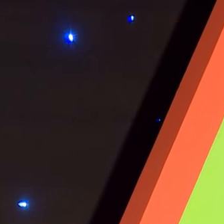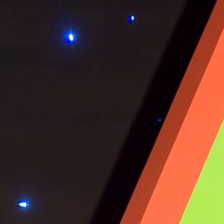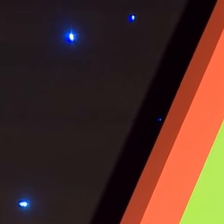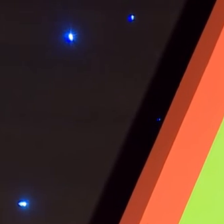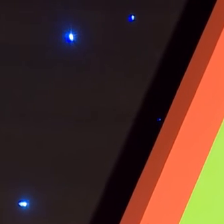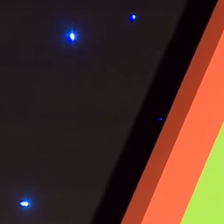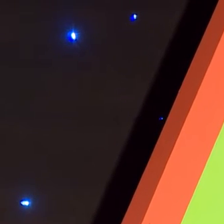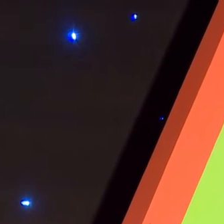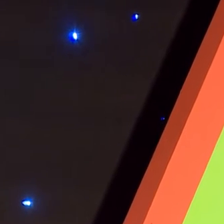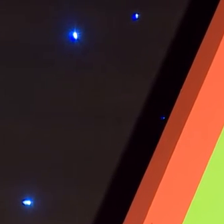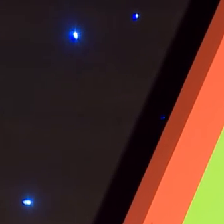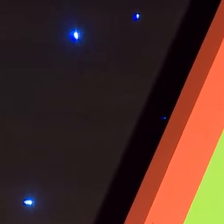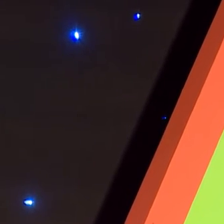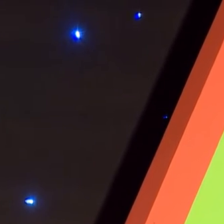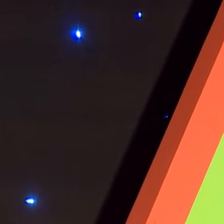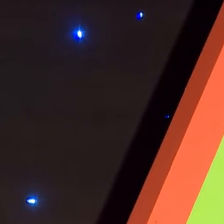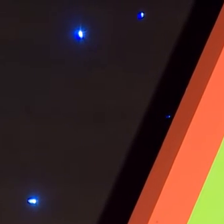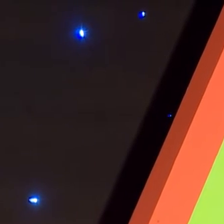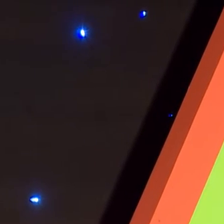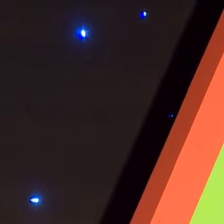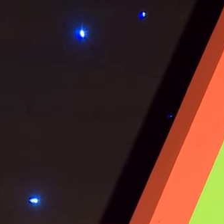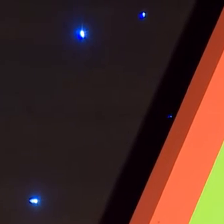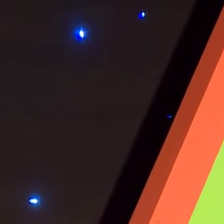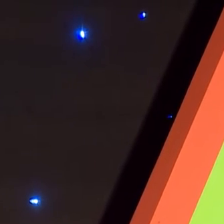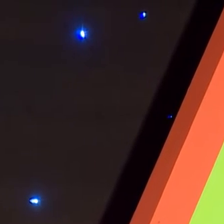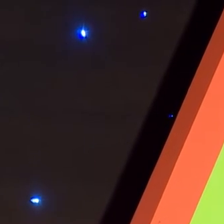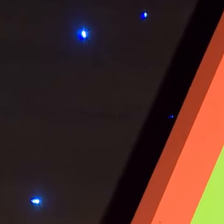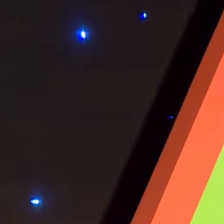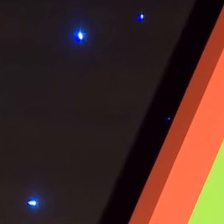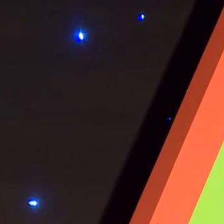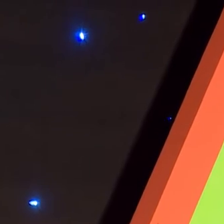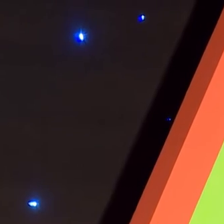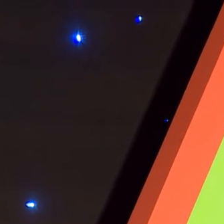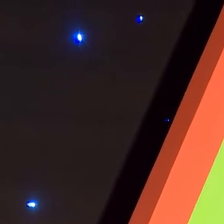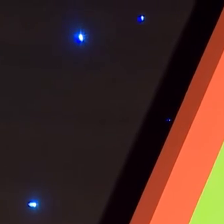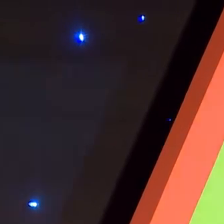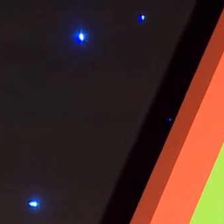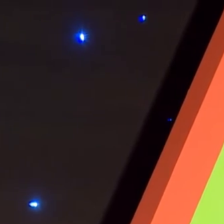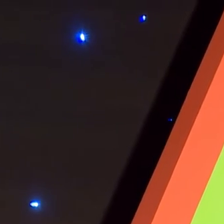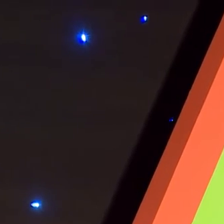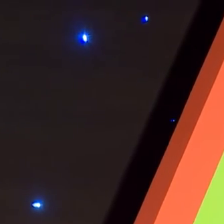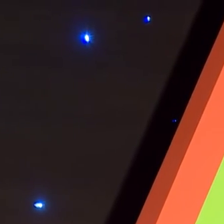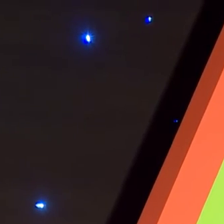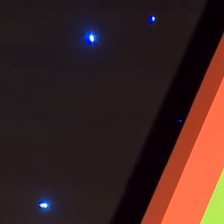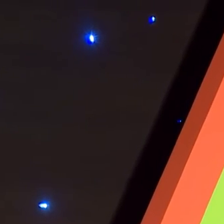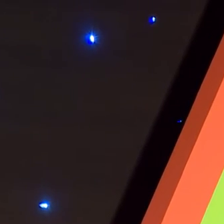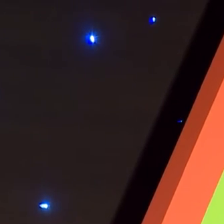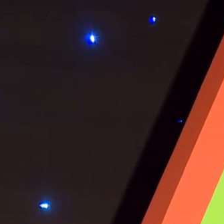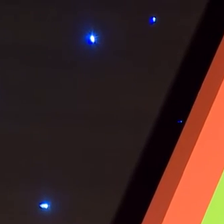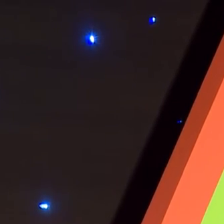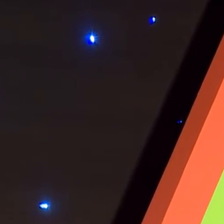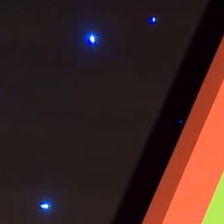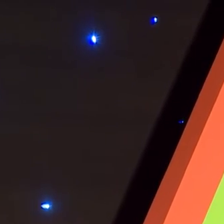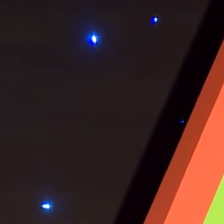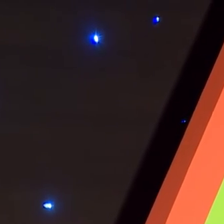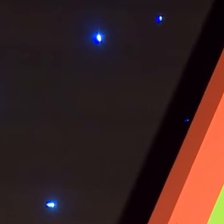nod at the right times, I smile at the right times, I look serious at the right times, and I'm not there. I'm